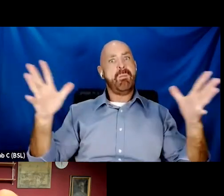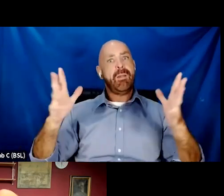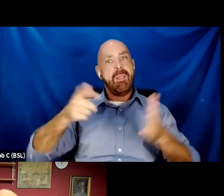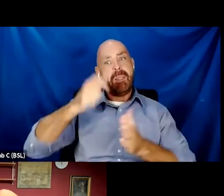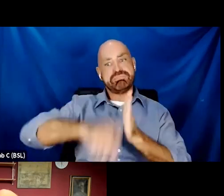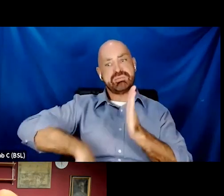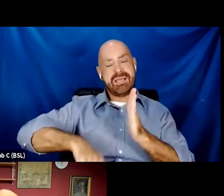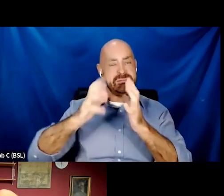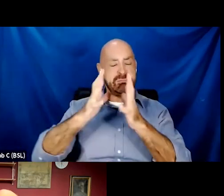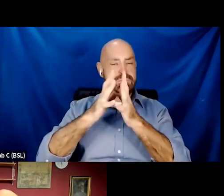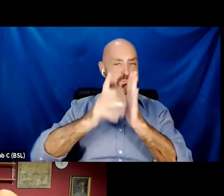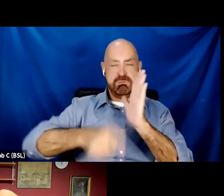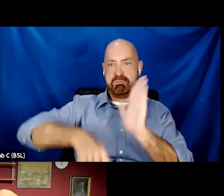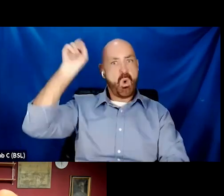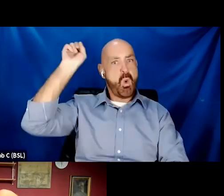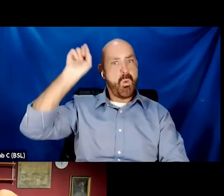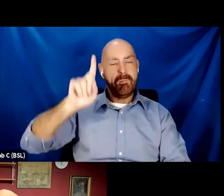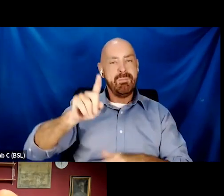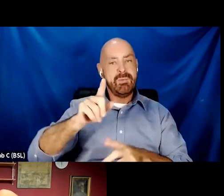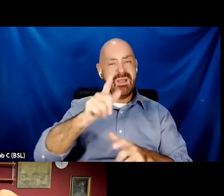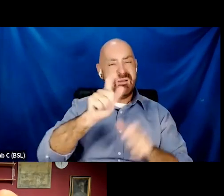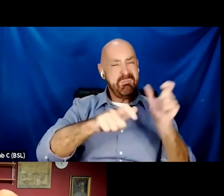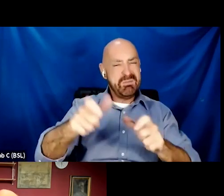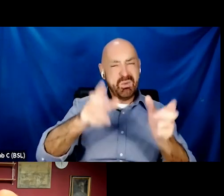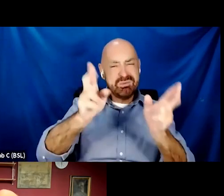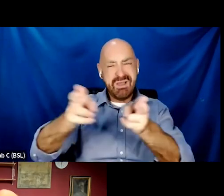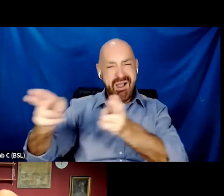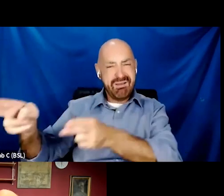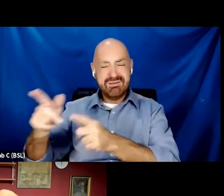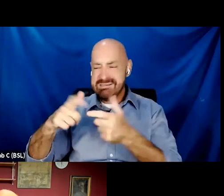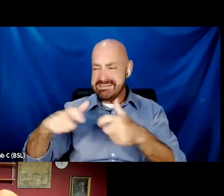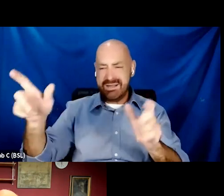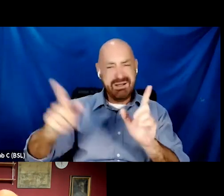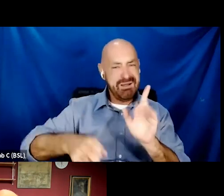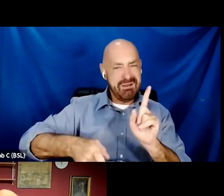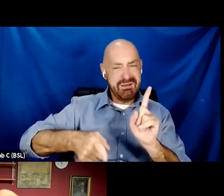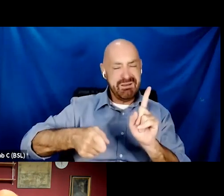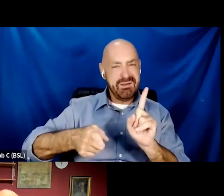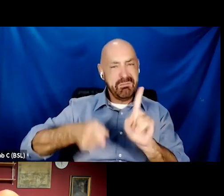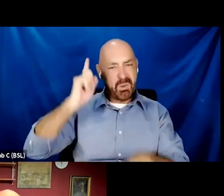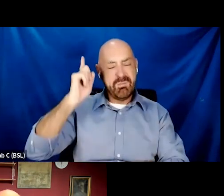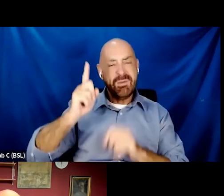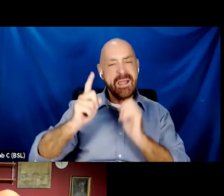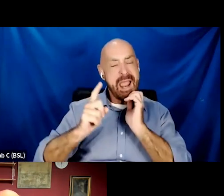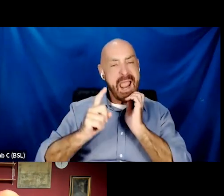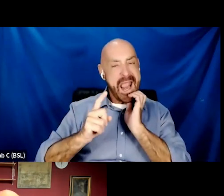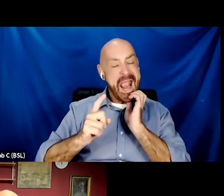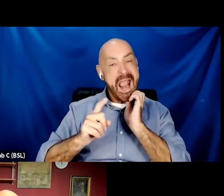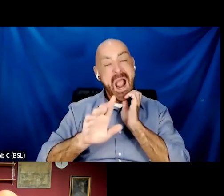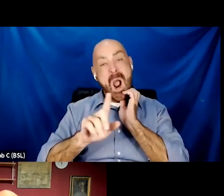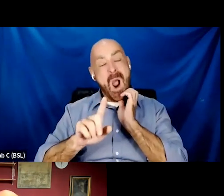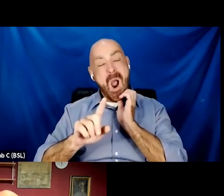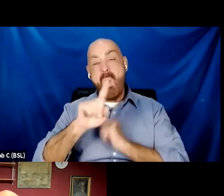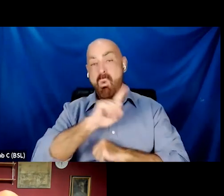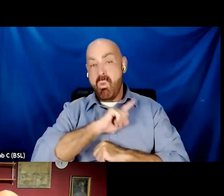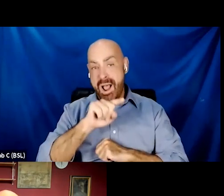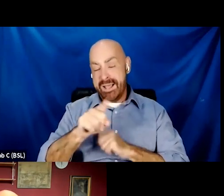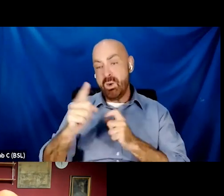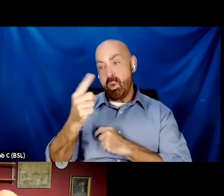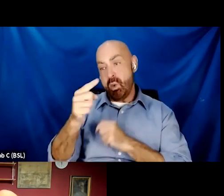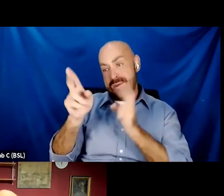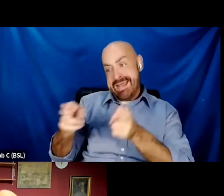prices when people are dying. And I think that is related to the deaths being mainly among 90-year-olds, mainly upper middle